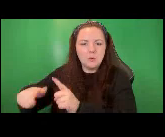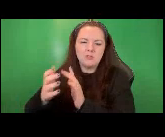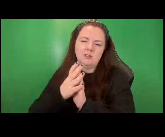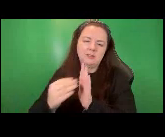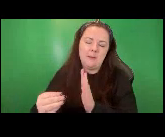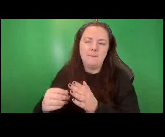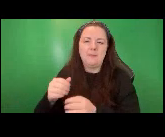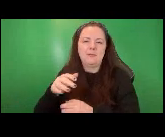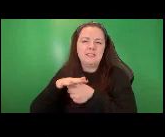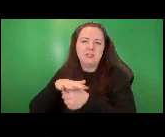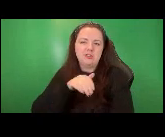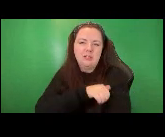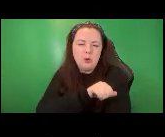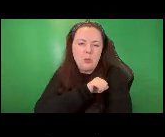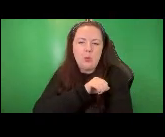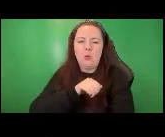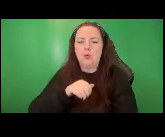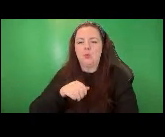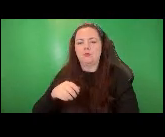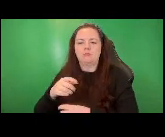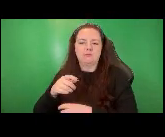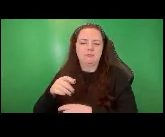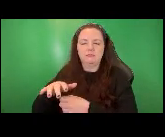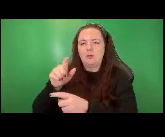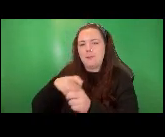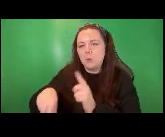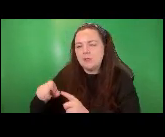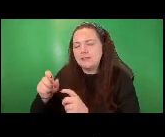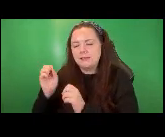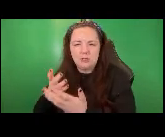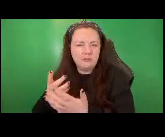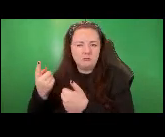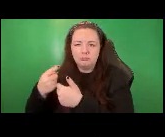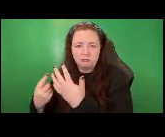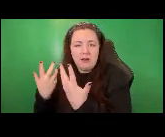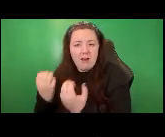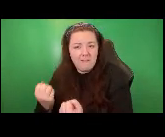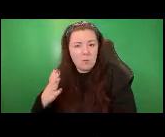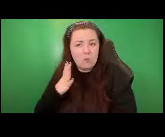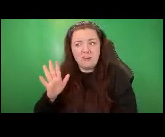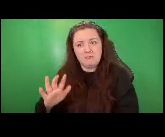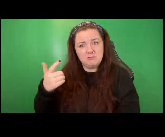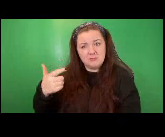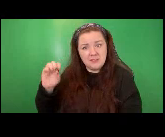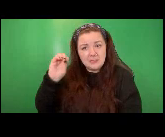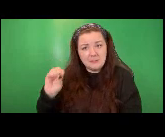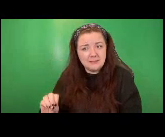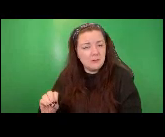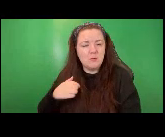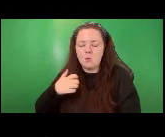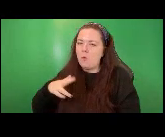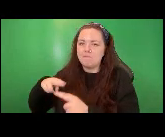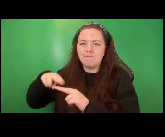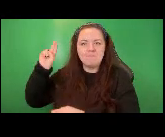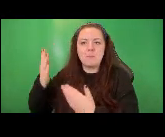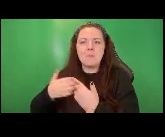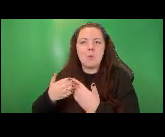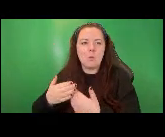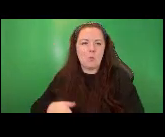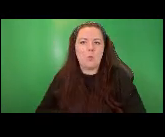services, actually we want to do more. So that's principle shift number one. Like I say, they're not in any order, but that's where they